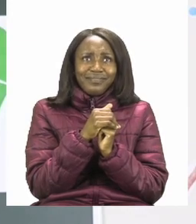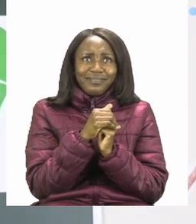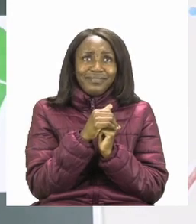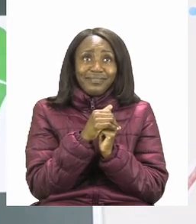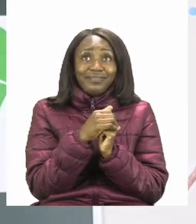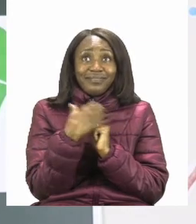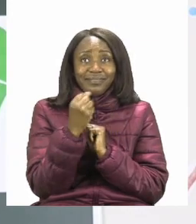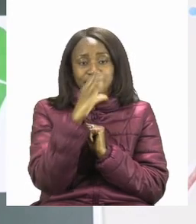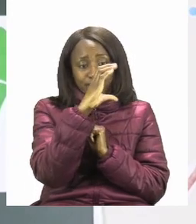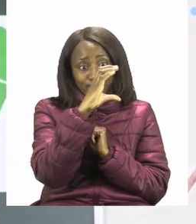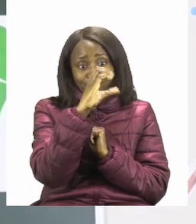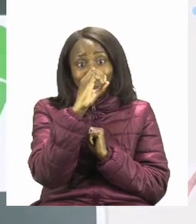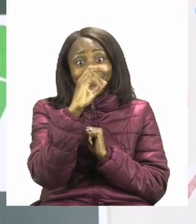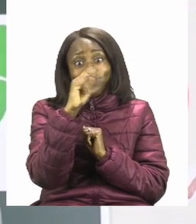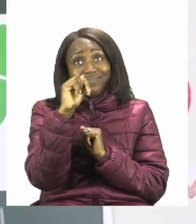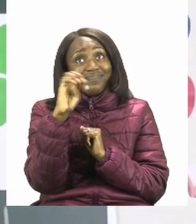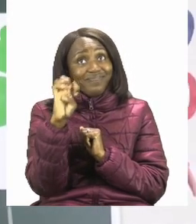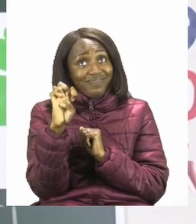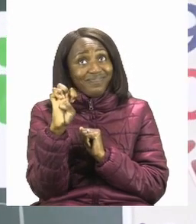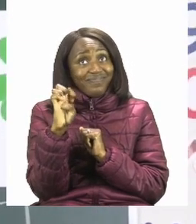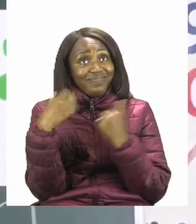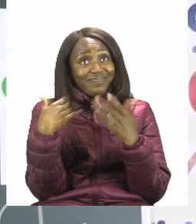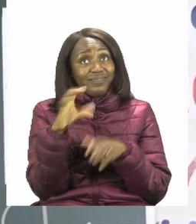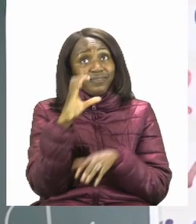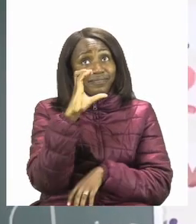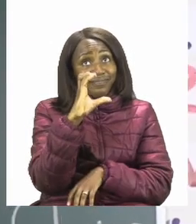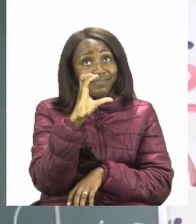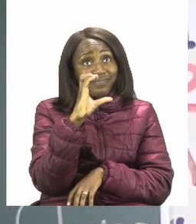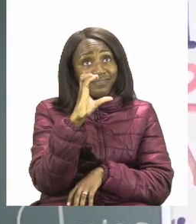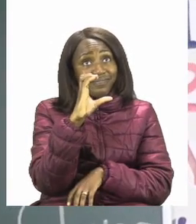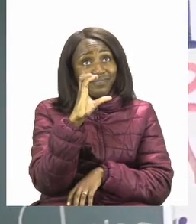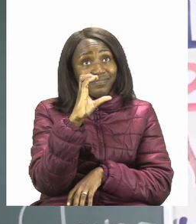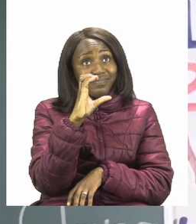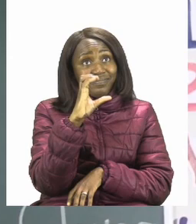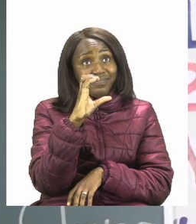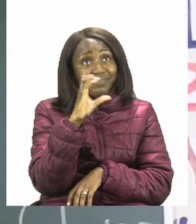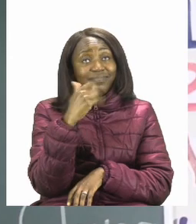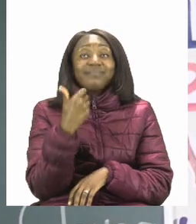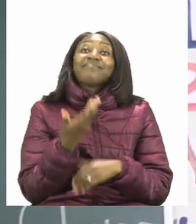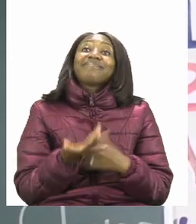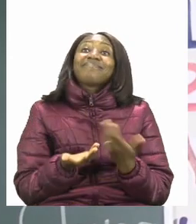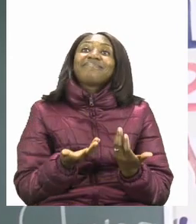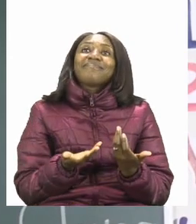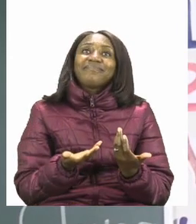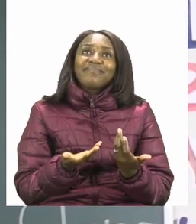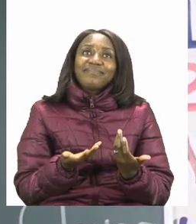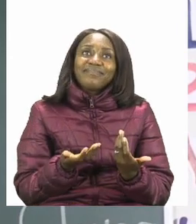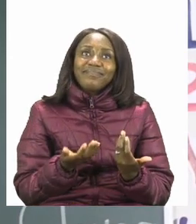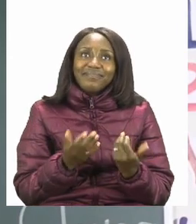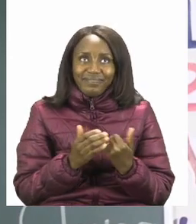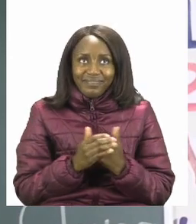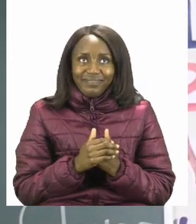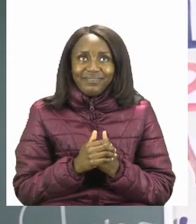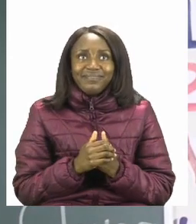name already, and a cone can either be the traffic cone outside or the one that we